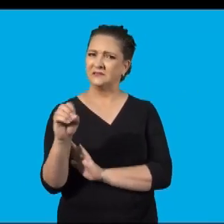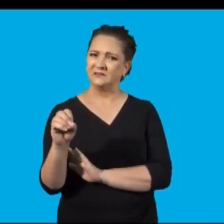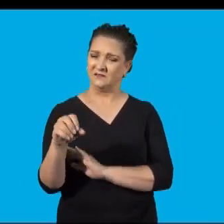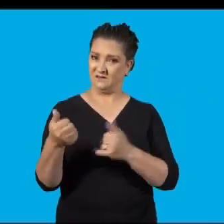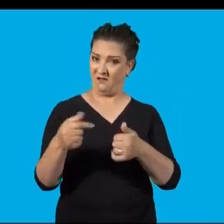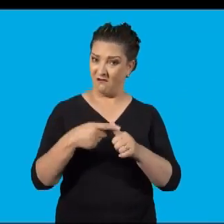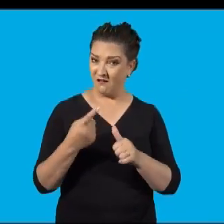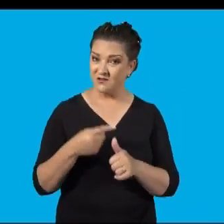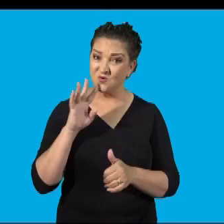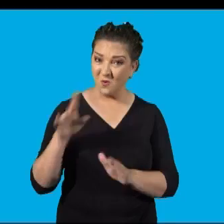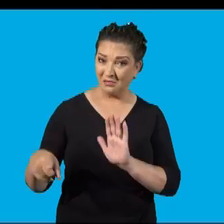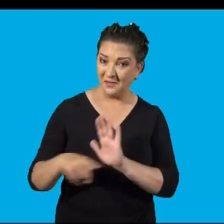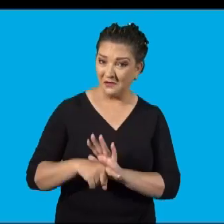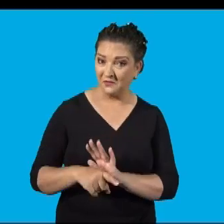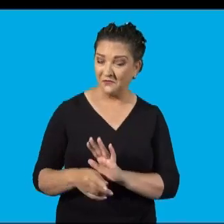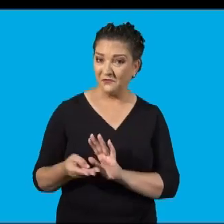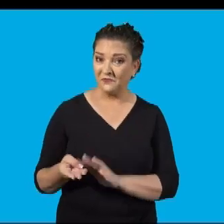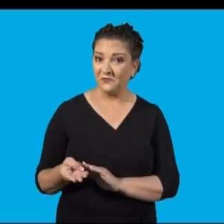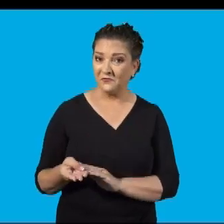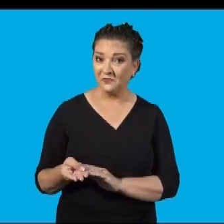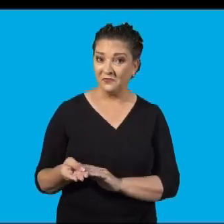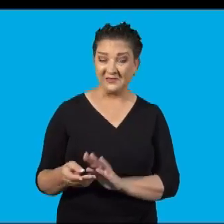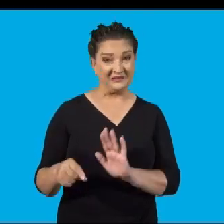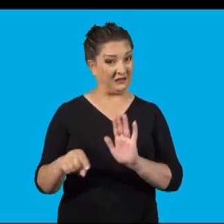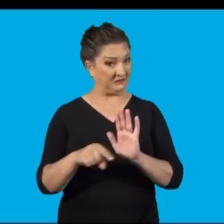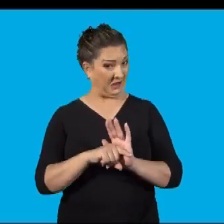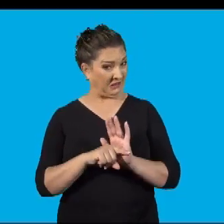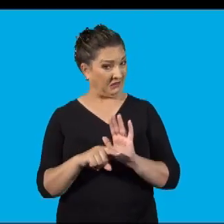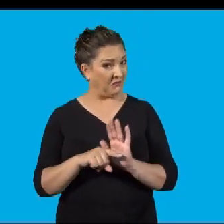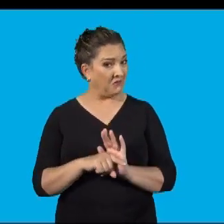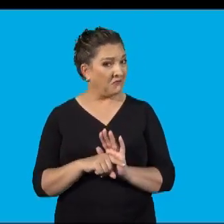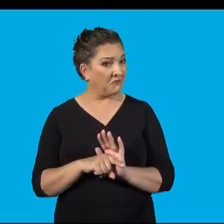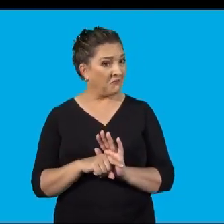end up with a negative